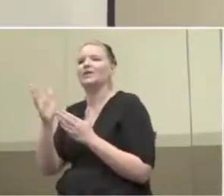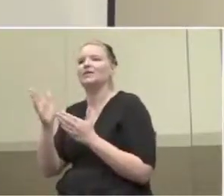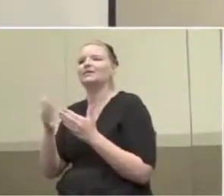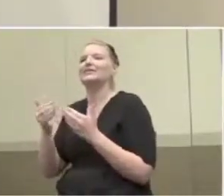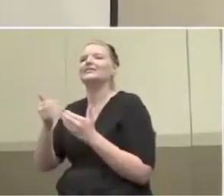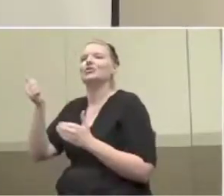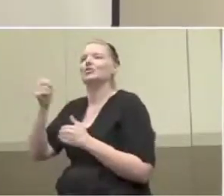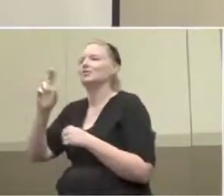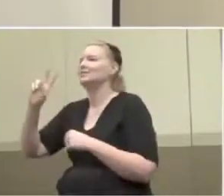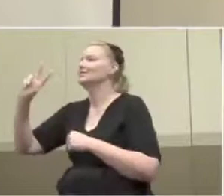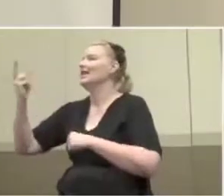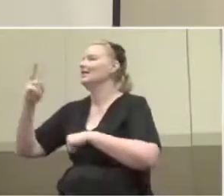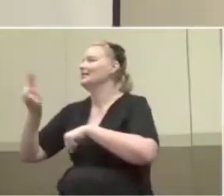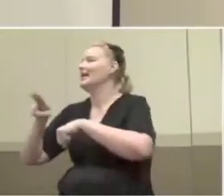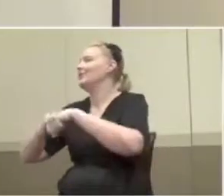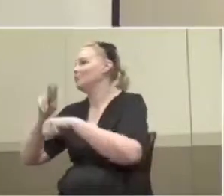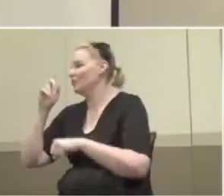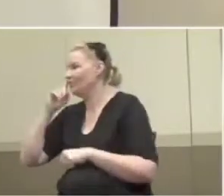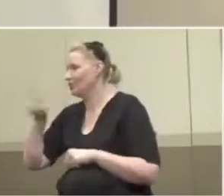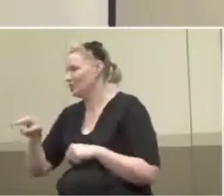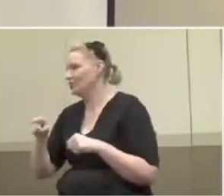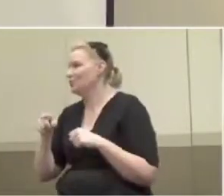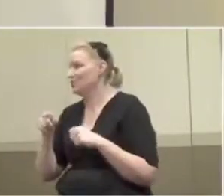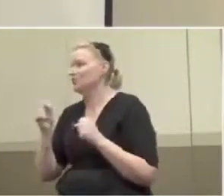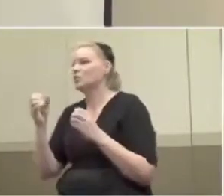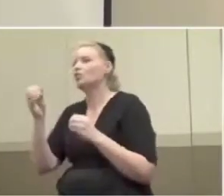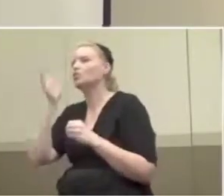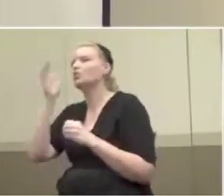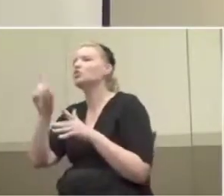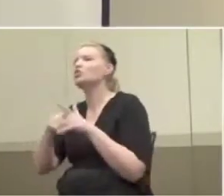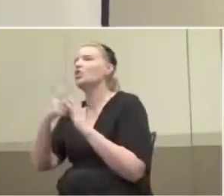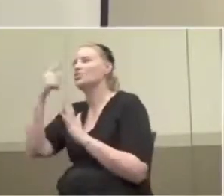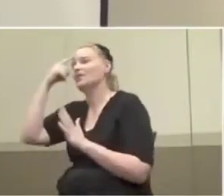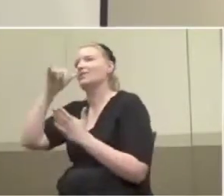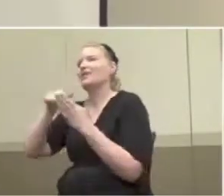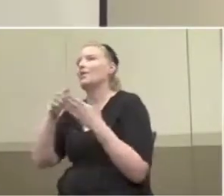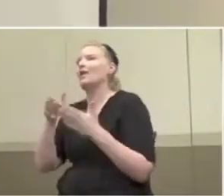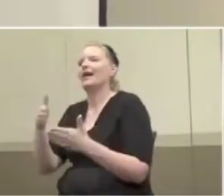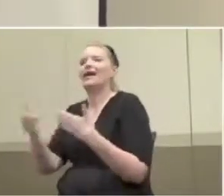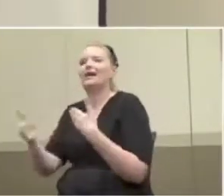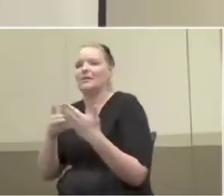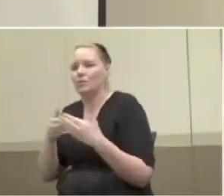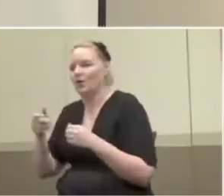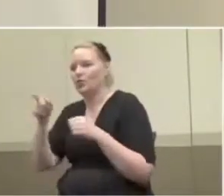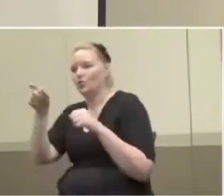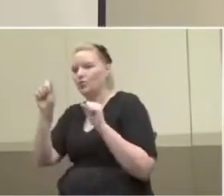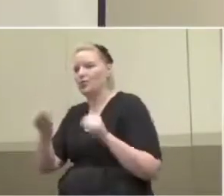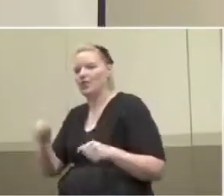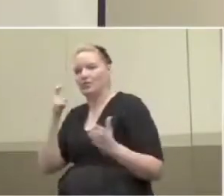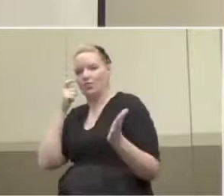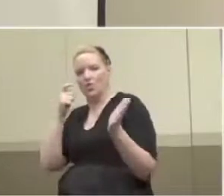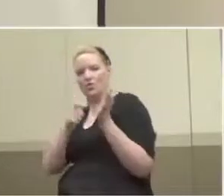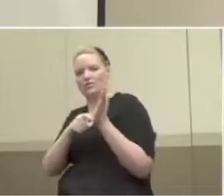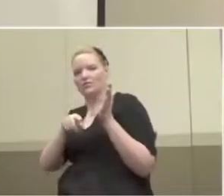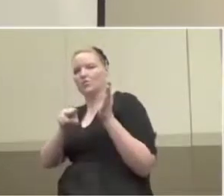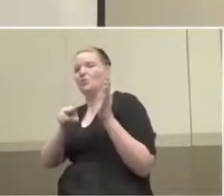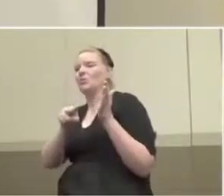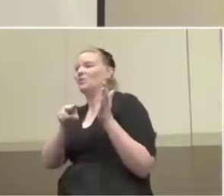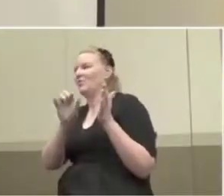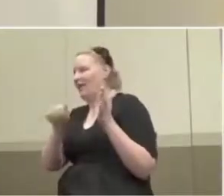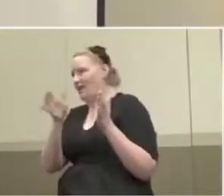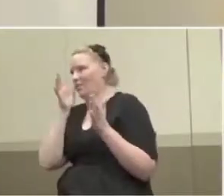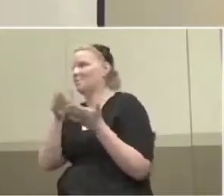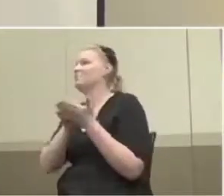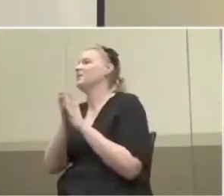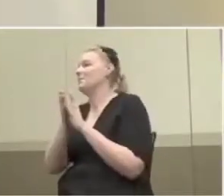second nature for you, and you'll just automatically start thinking in those terms, and you'll be able to recognize when you're about to step into a power struggle